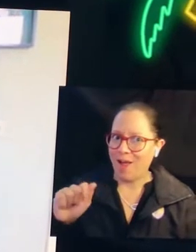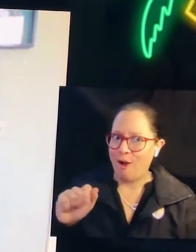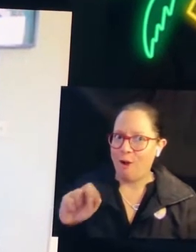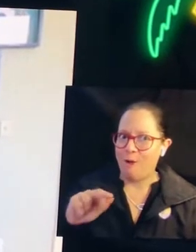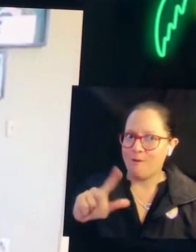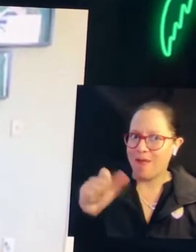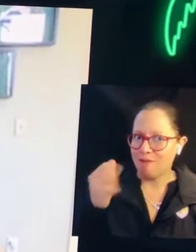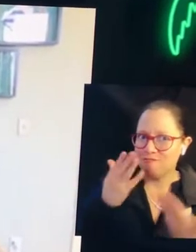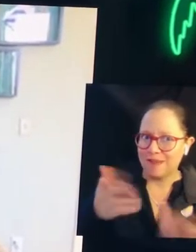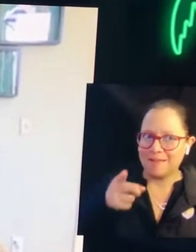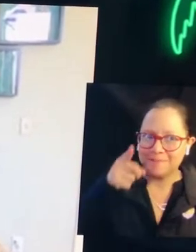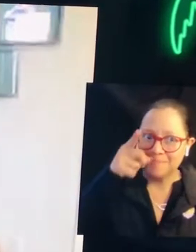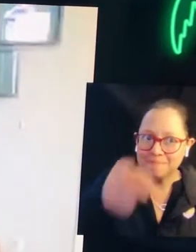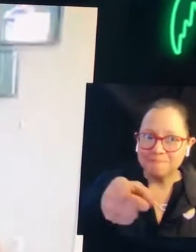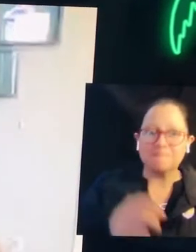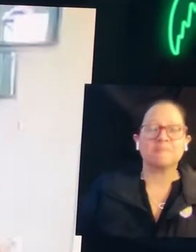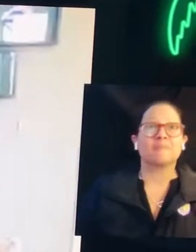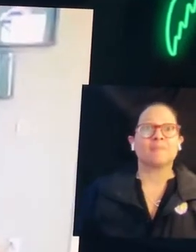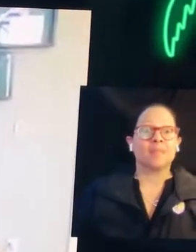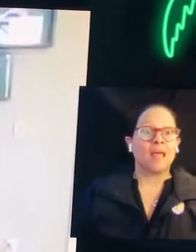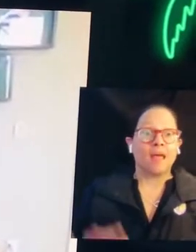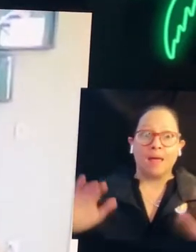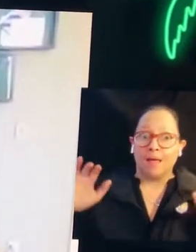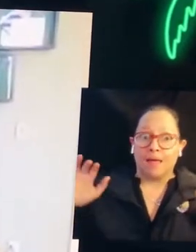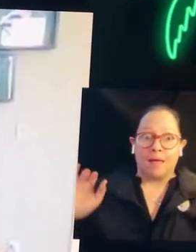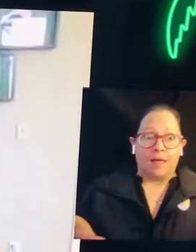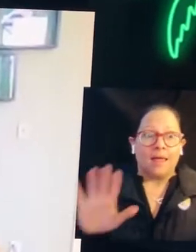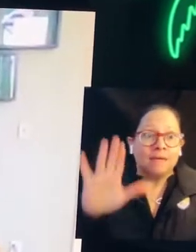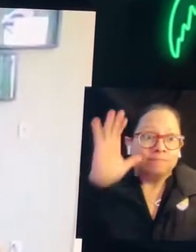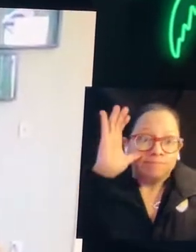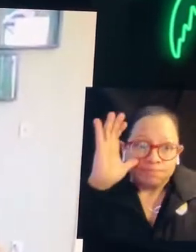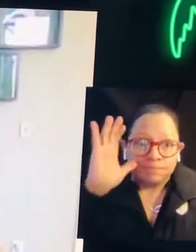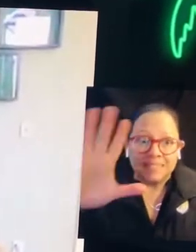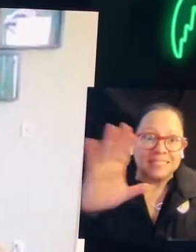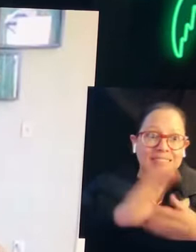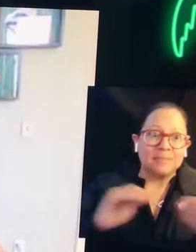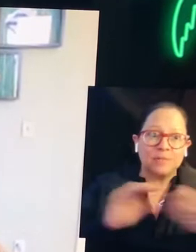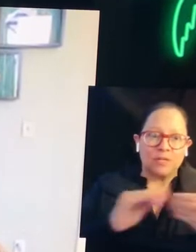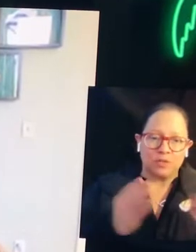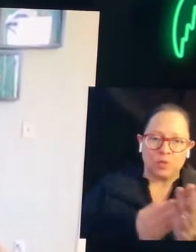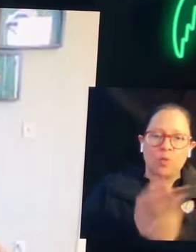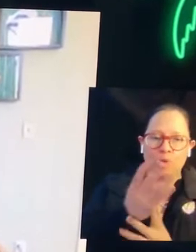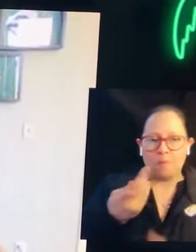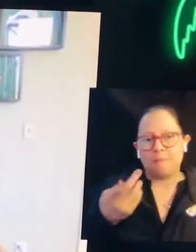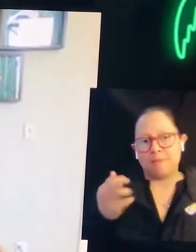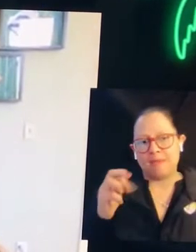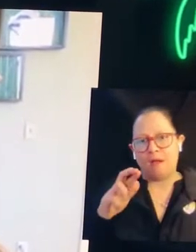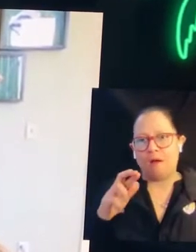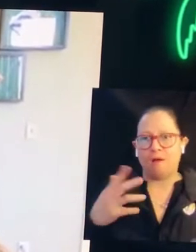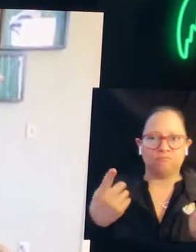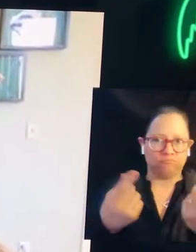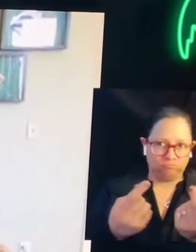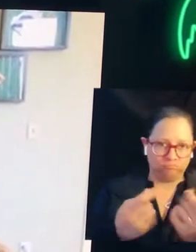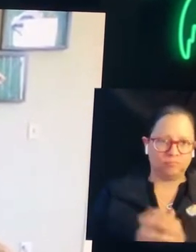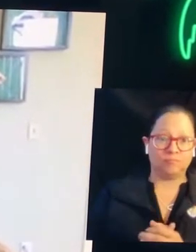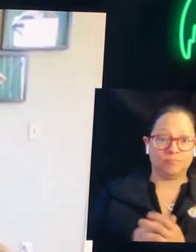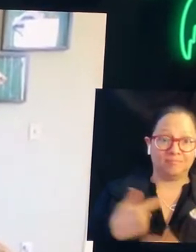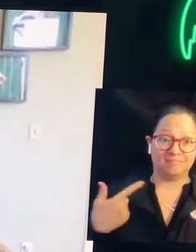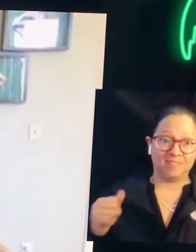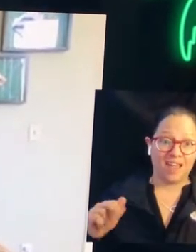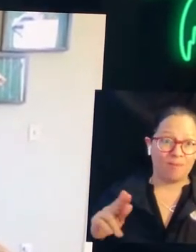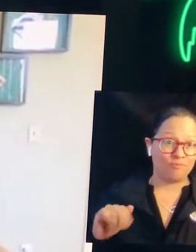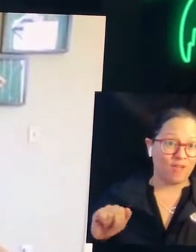to share more about his experiences in the PR space. So Gabriel actually started out as one of the